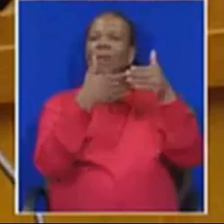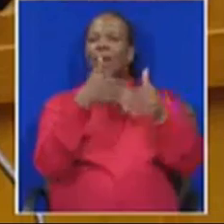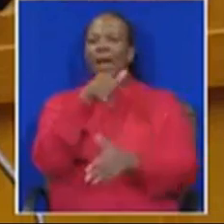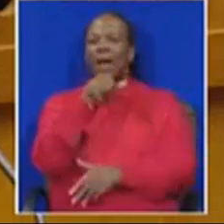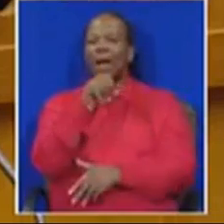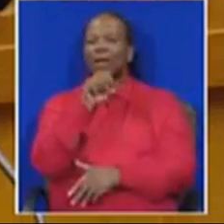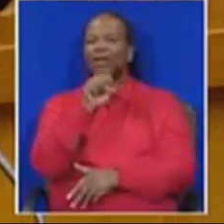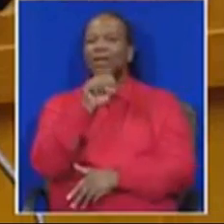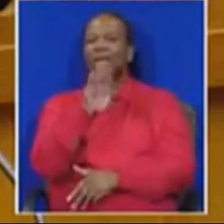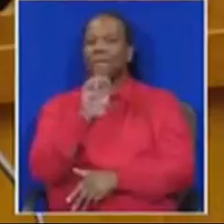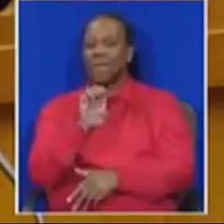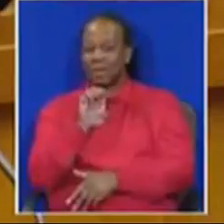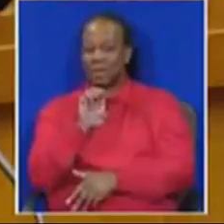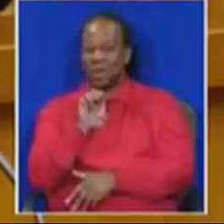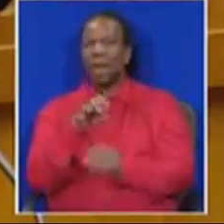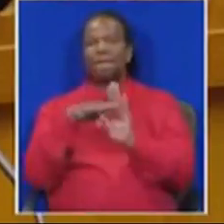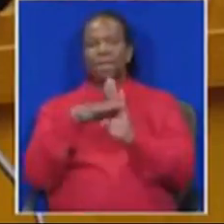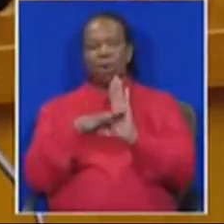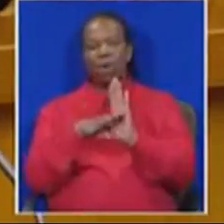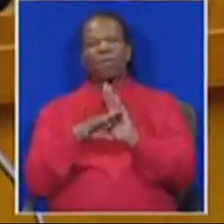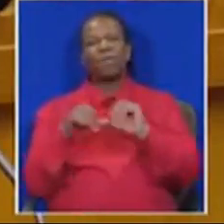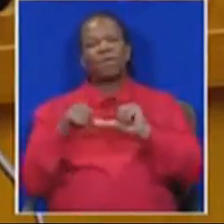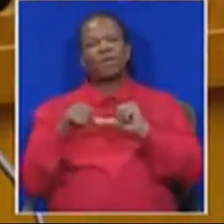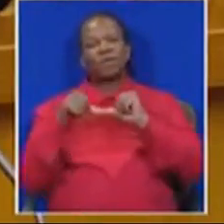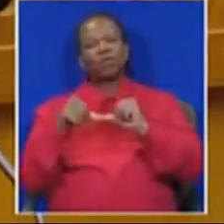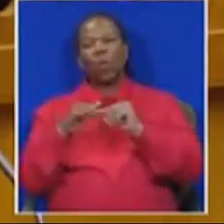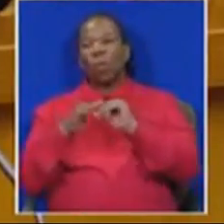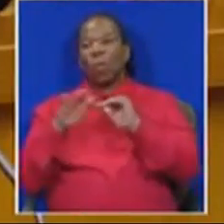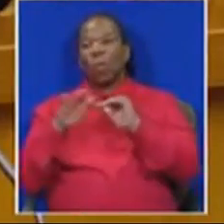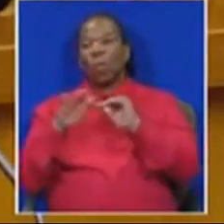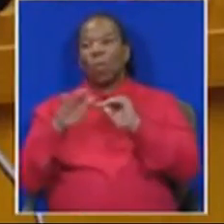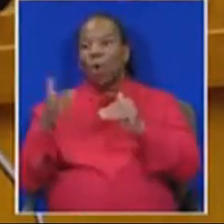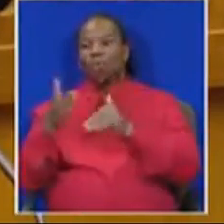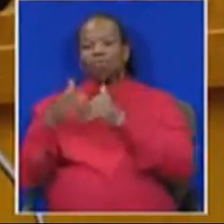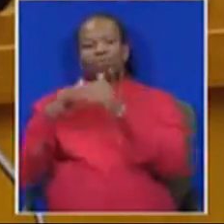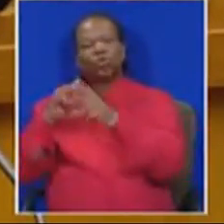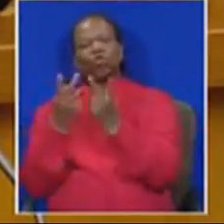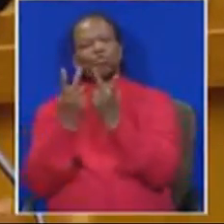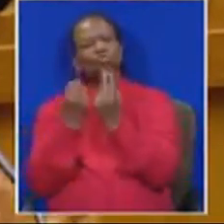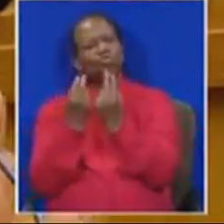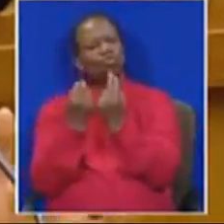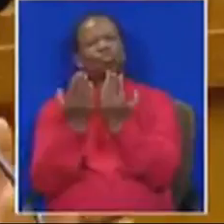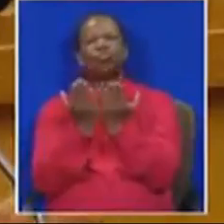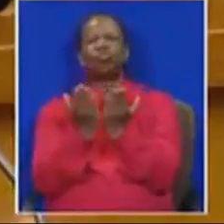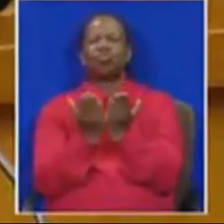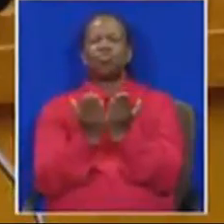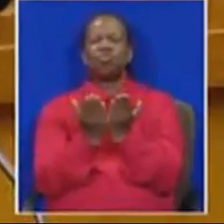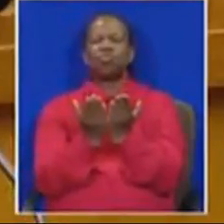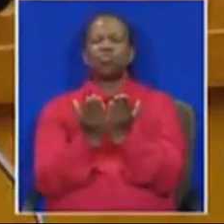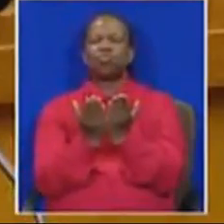The program continues to deliver modern facilities to our